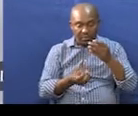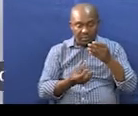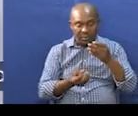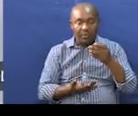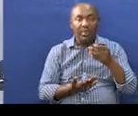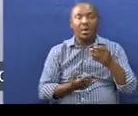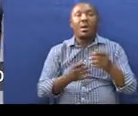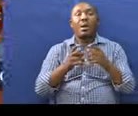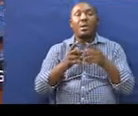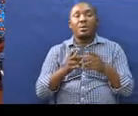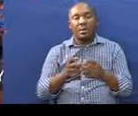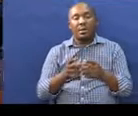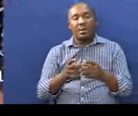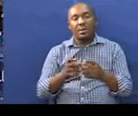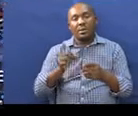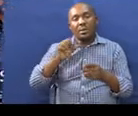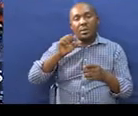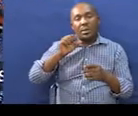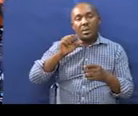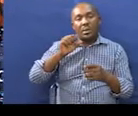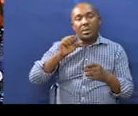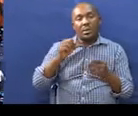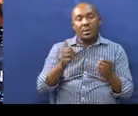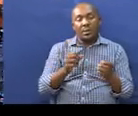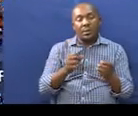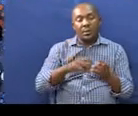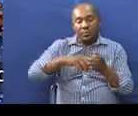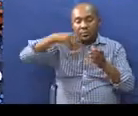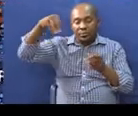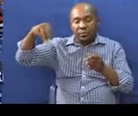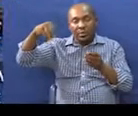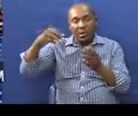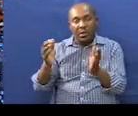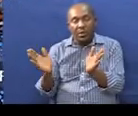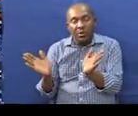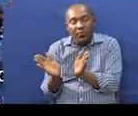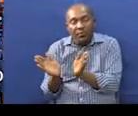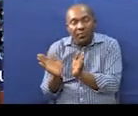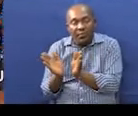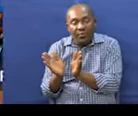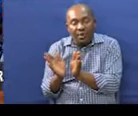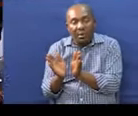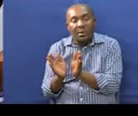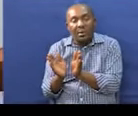of sodium hydroxide was added. Now, why HCl? Why sodium hydroxide?